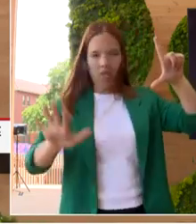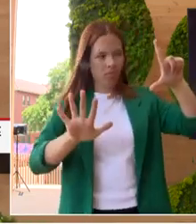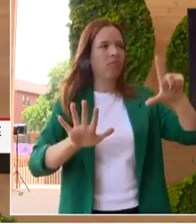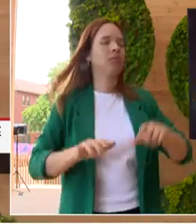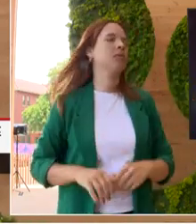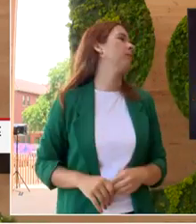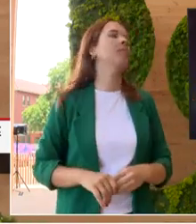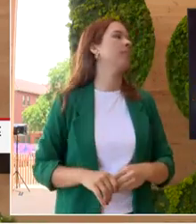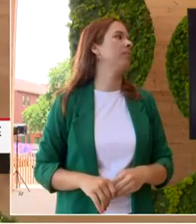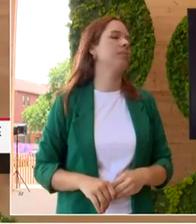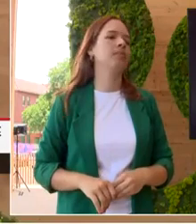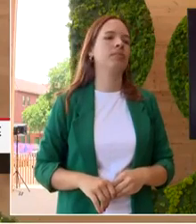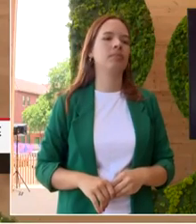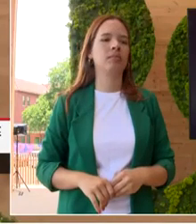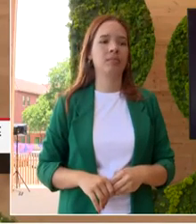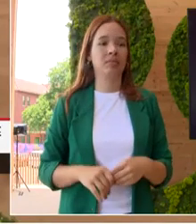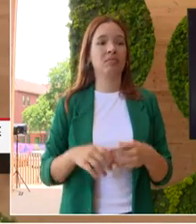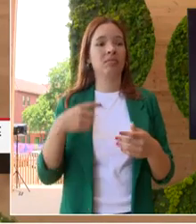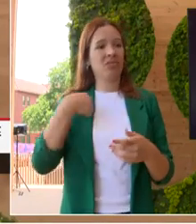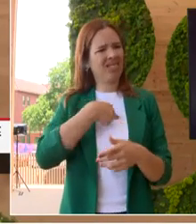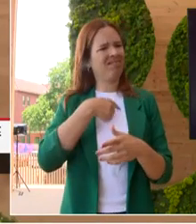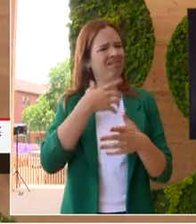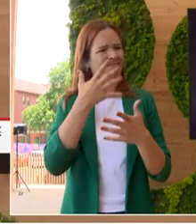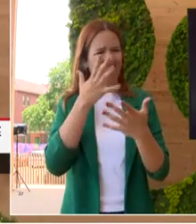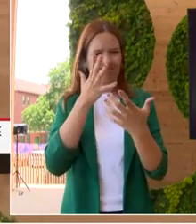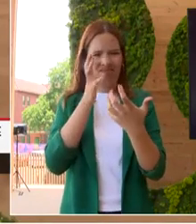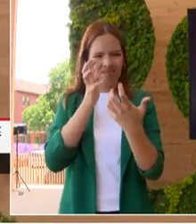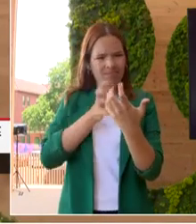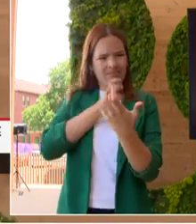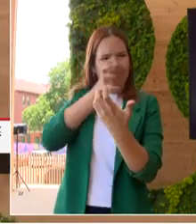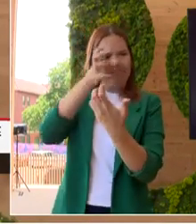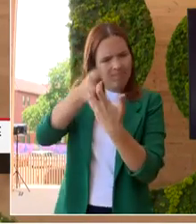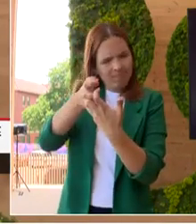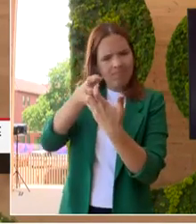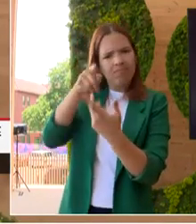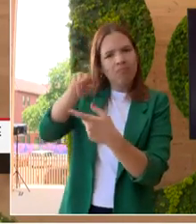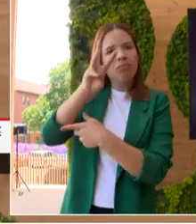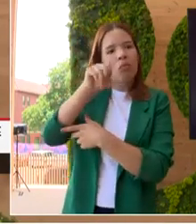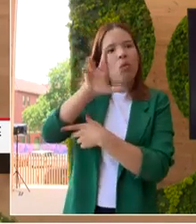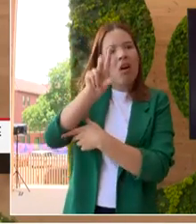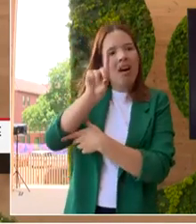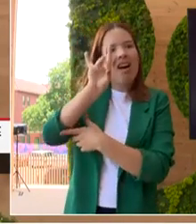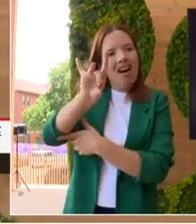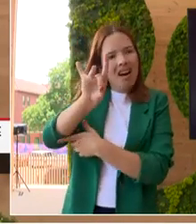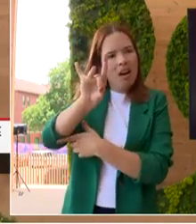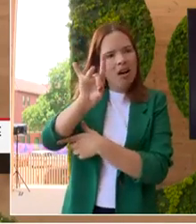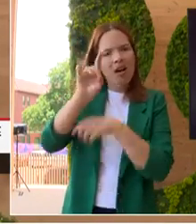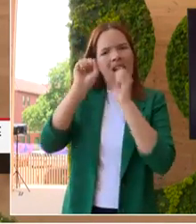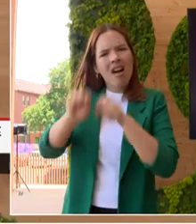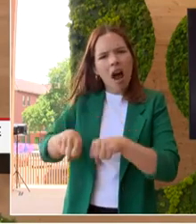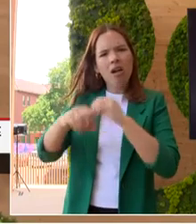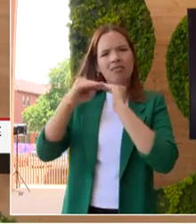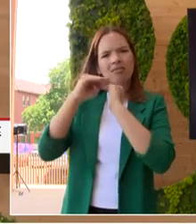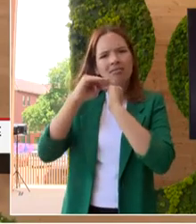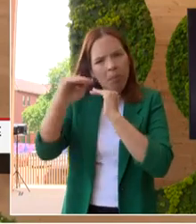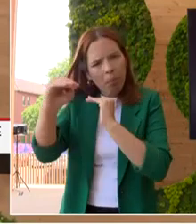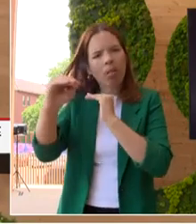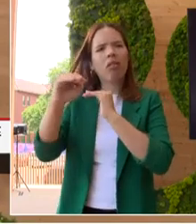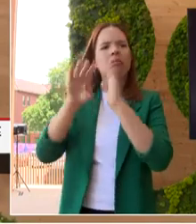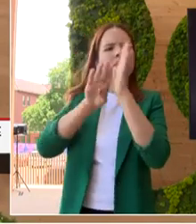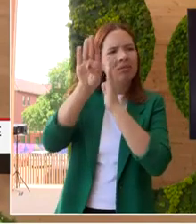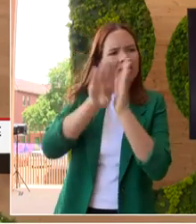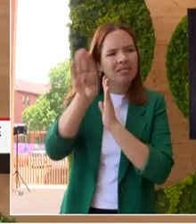We're positioning Ward 8 to be the leader in sustainable development, not only throughout Washington,